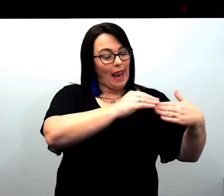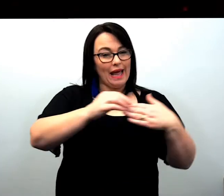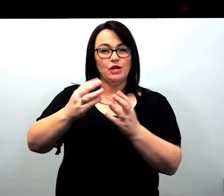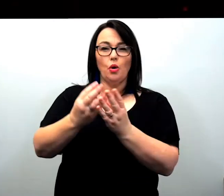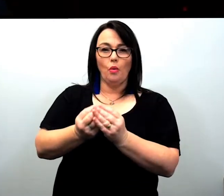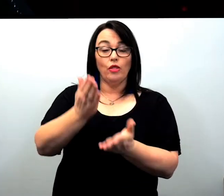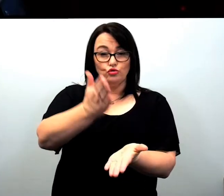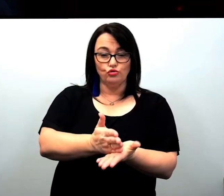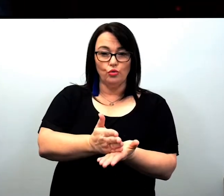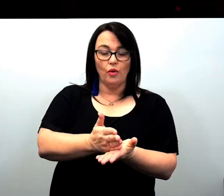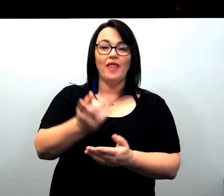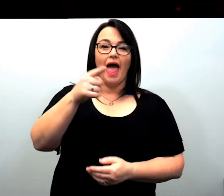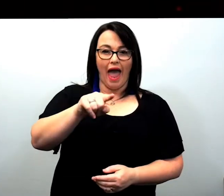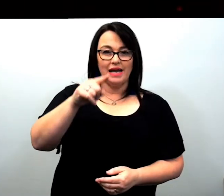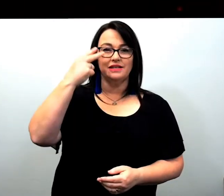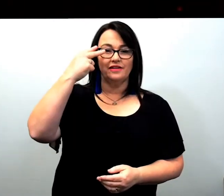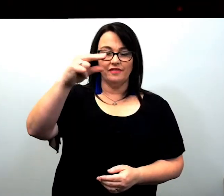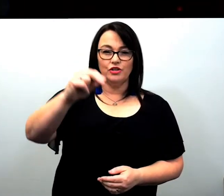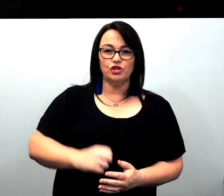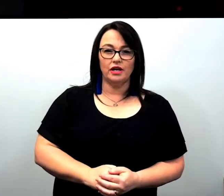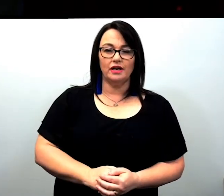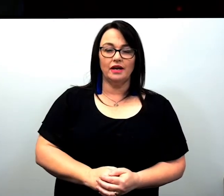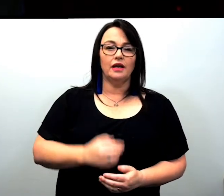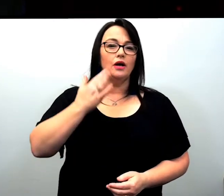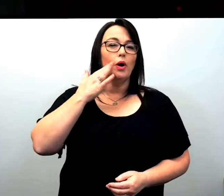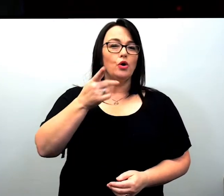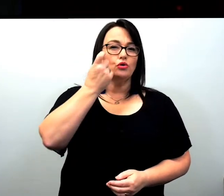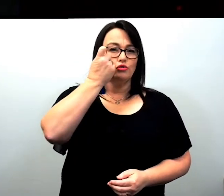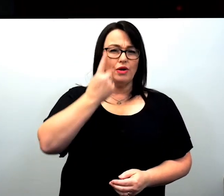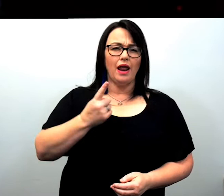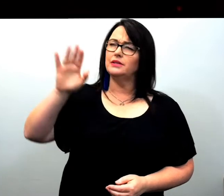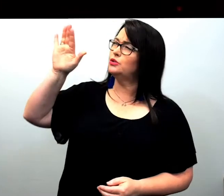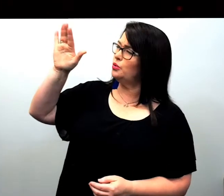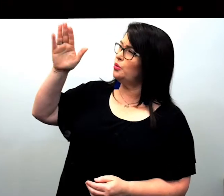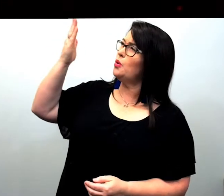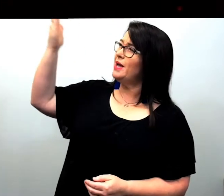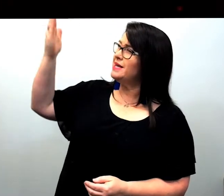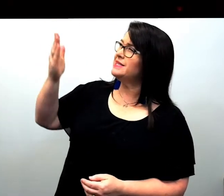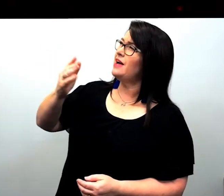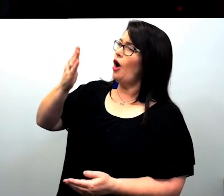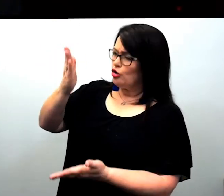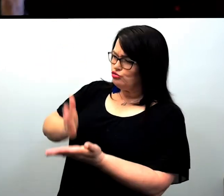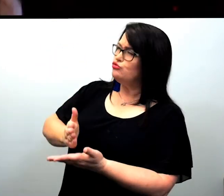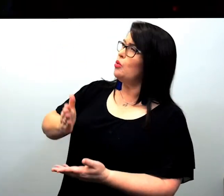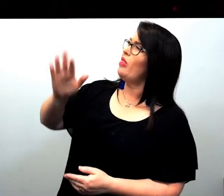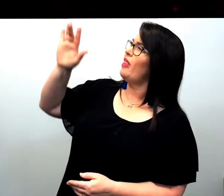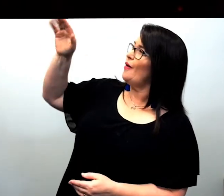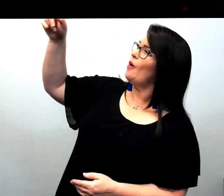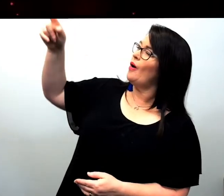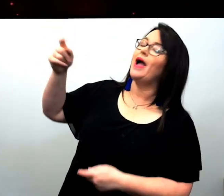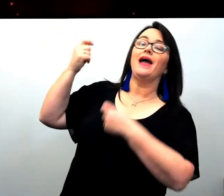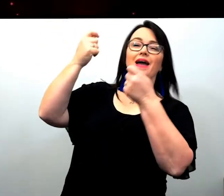you understand who Jesus is, the truth of who he is, you have great vision for your life. And my encouragement